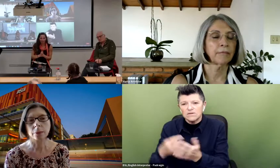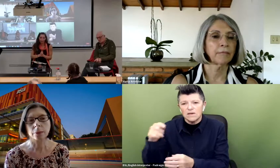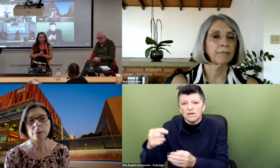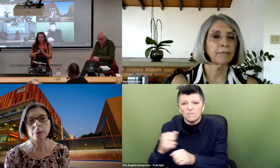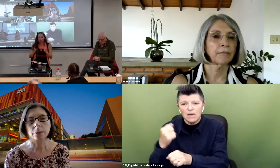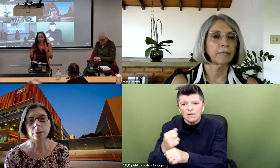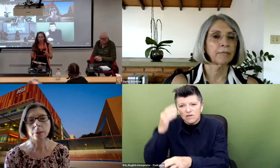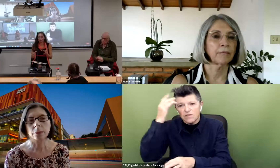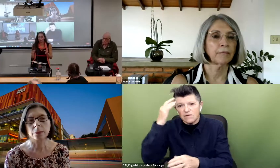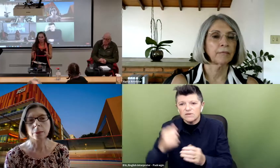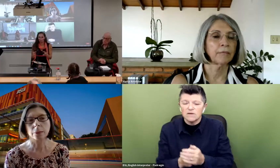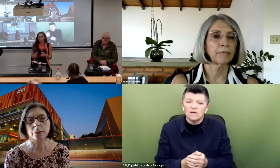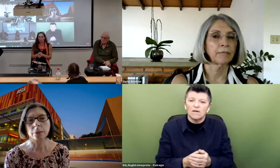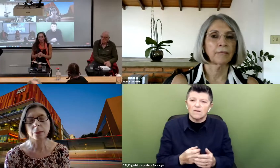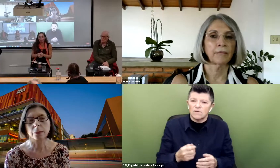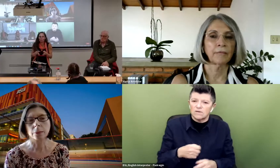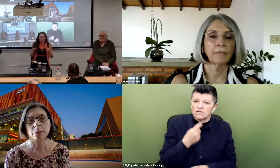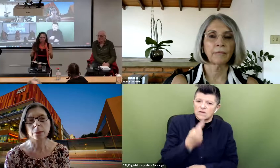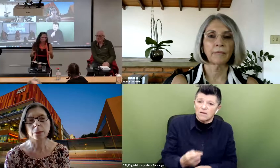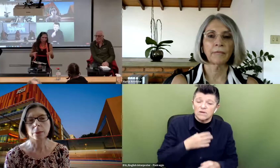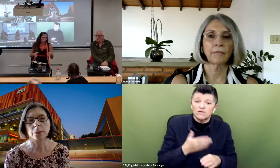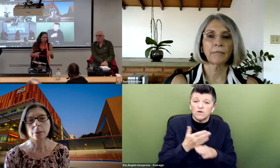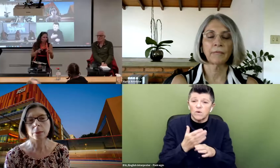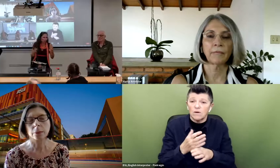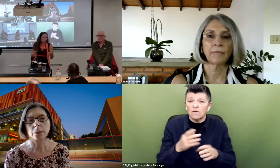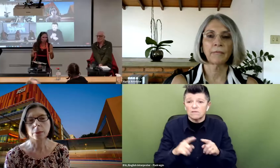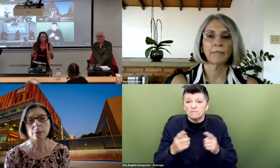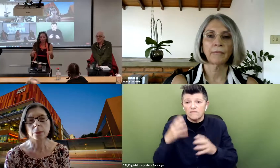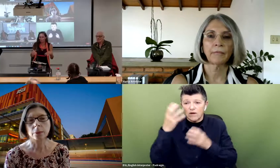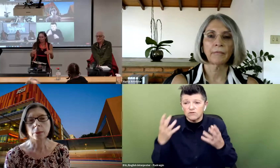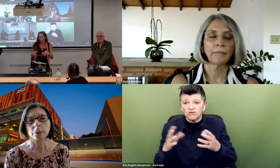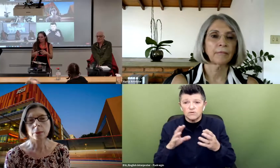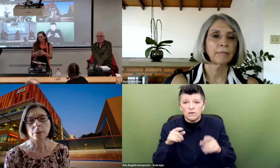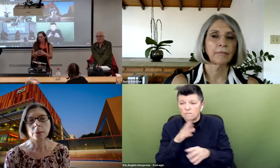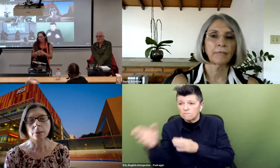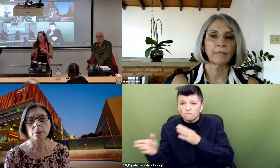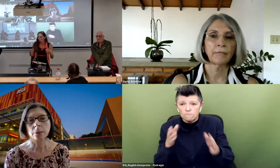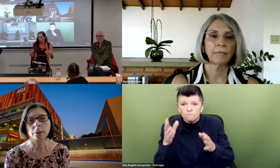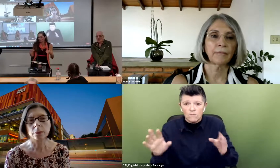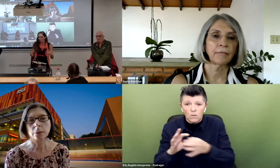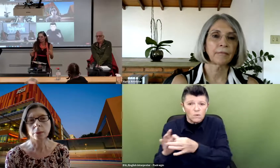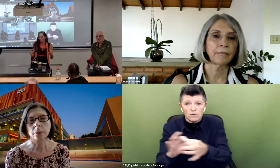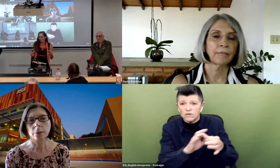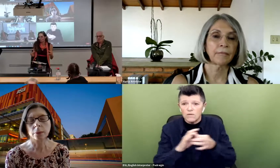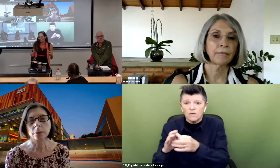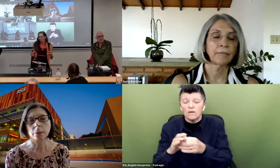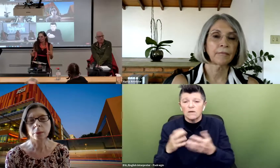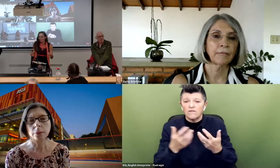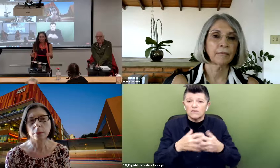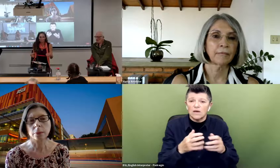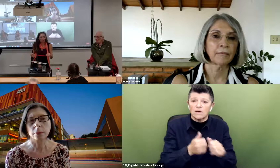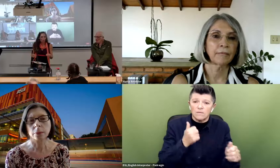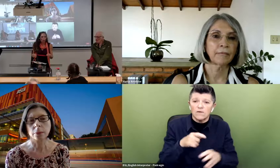like we say, oh, we need to work across borders. But if you're a tech company and you want to go and work with young people who have been disadvantaged in terms